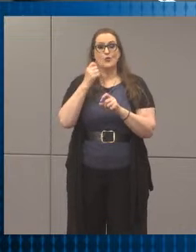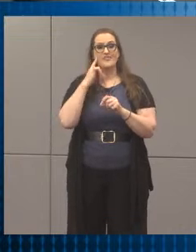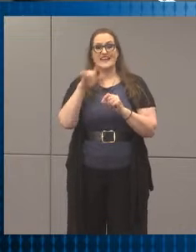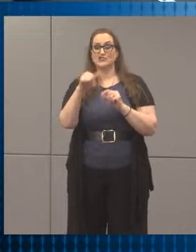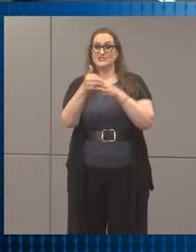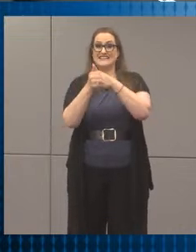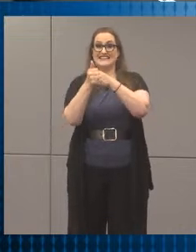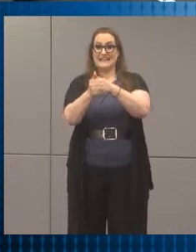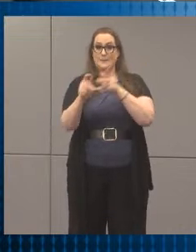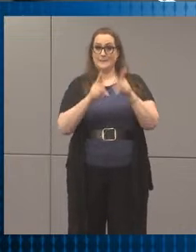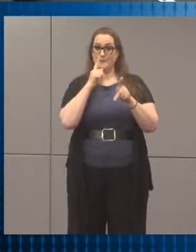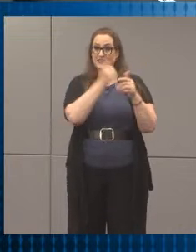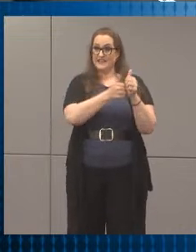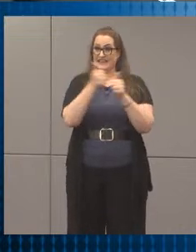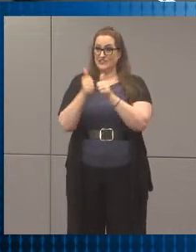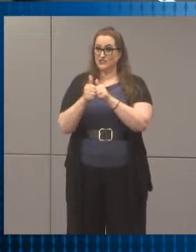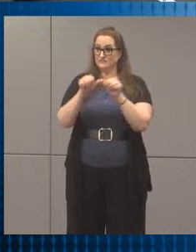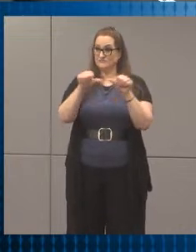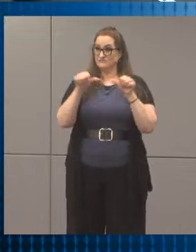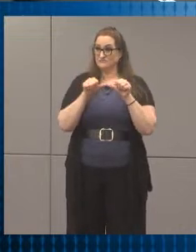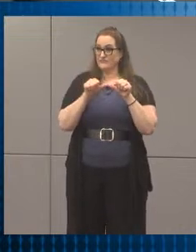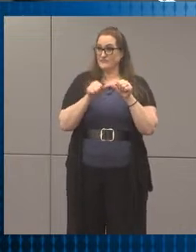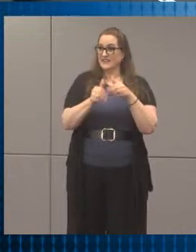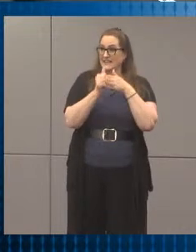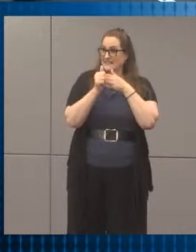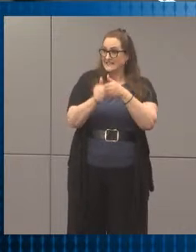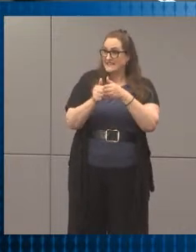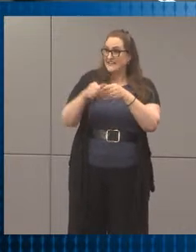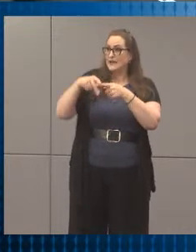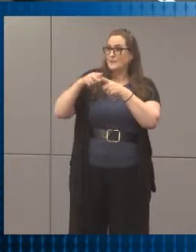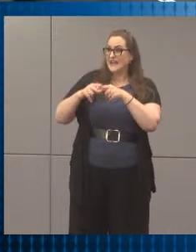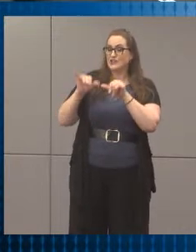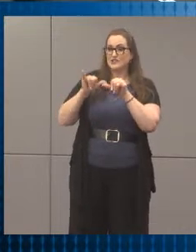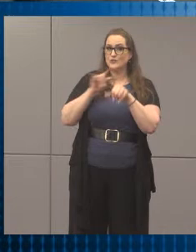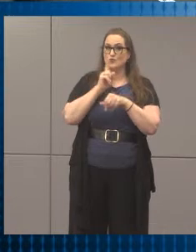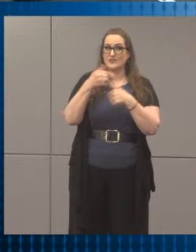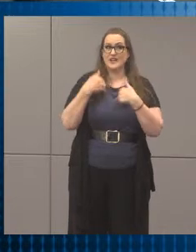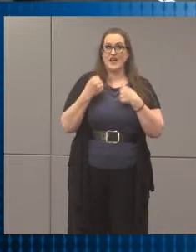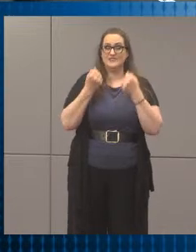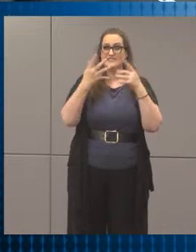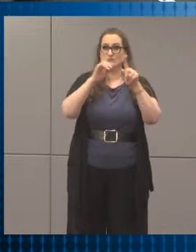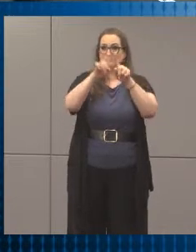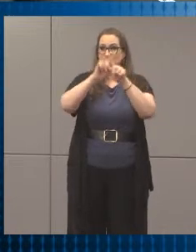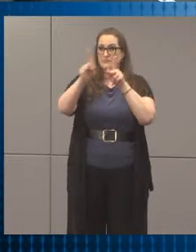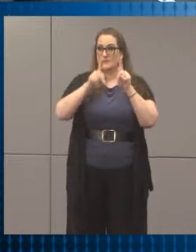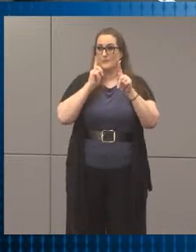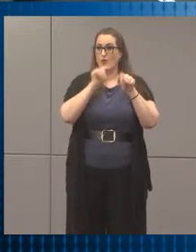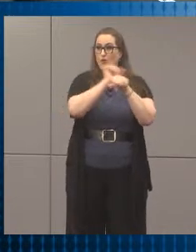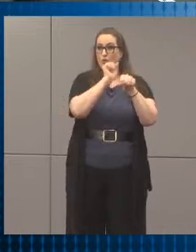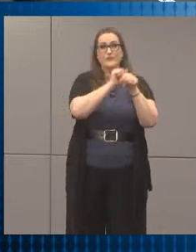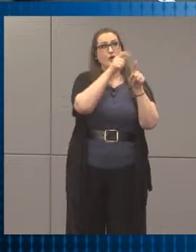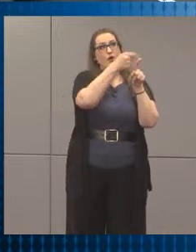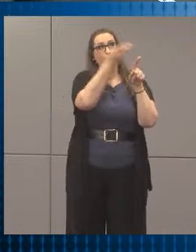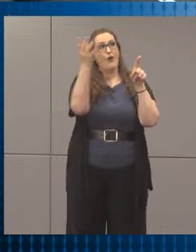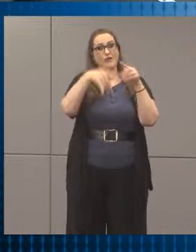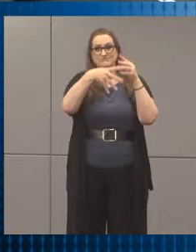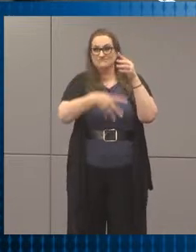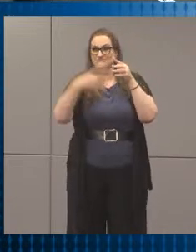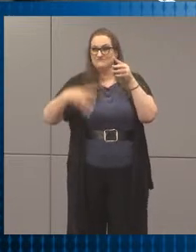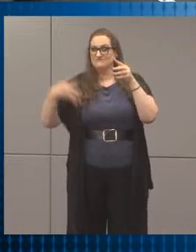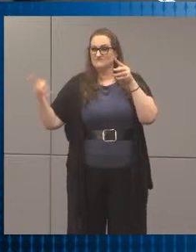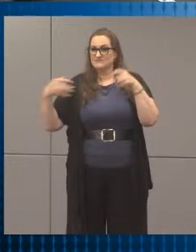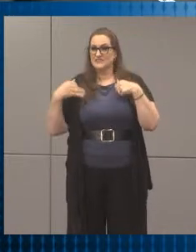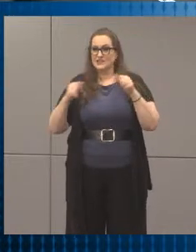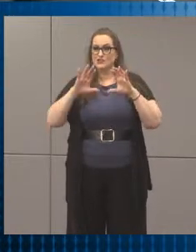lead people in each discipline, like the lead mechanical engineer. There's actually a number of people that work for those people up on that slide. So there's a